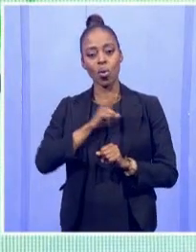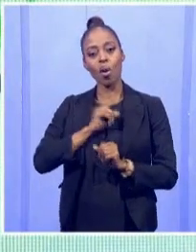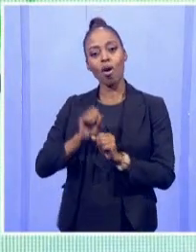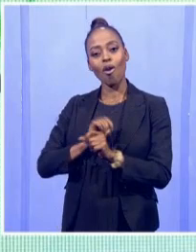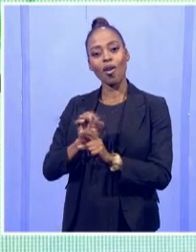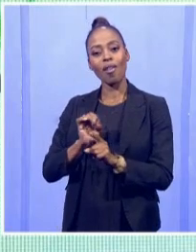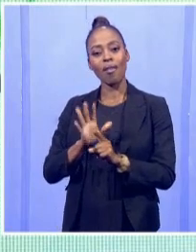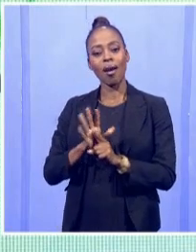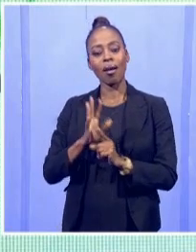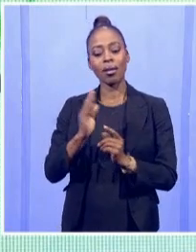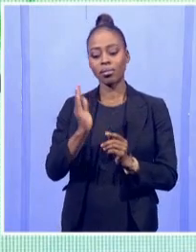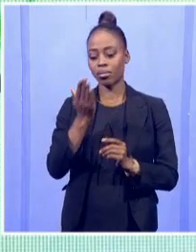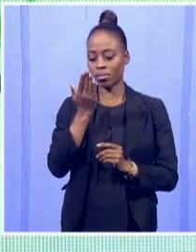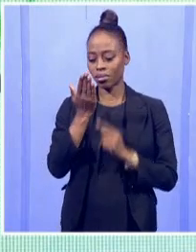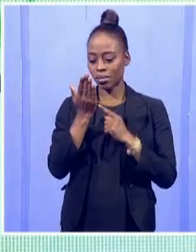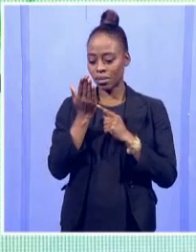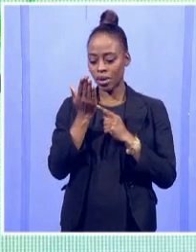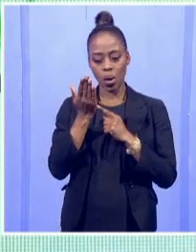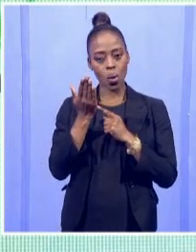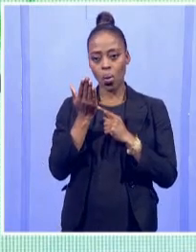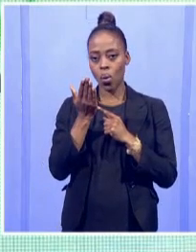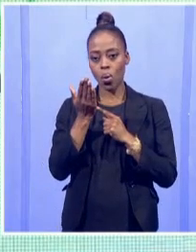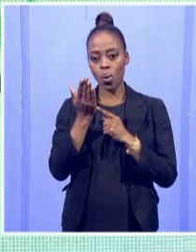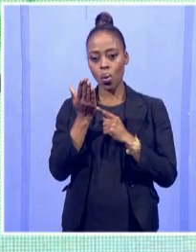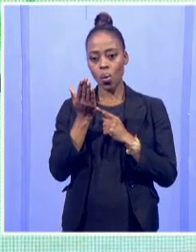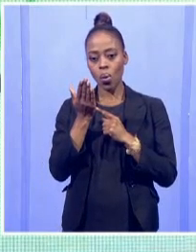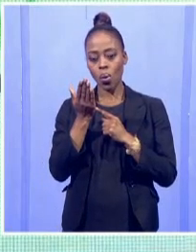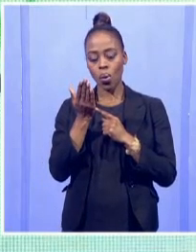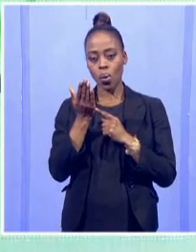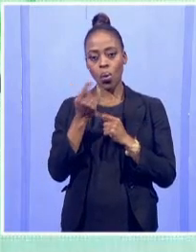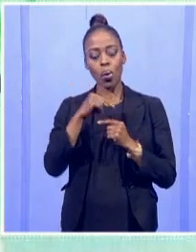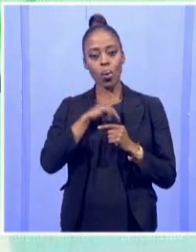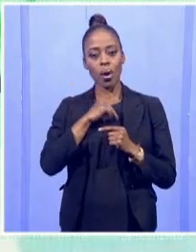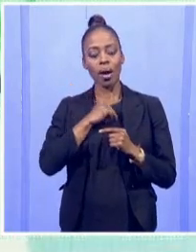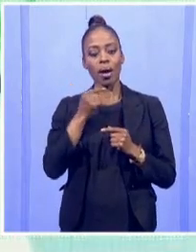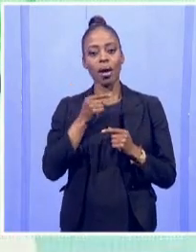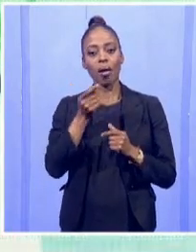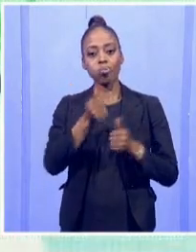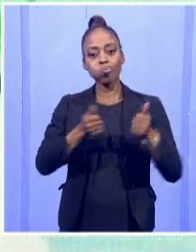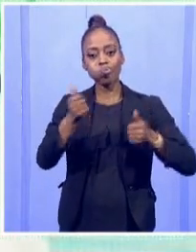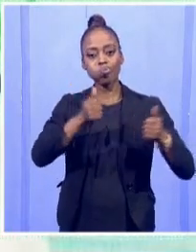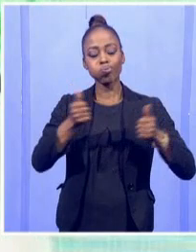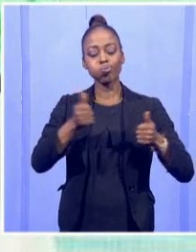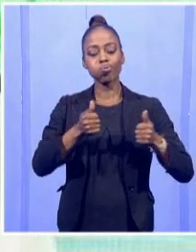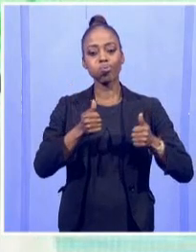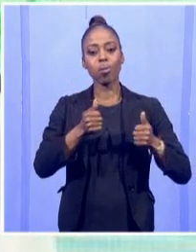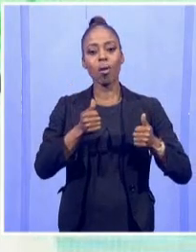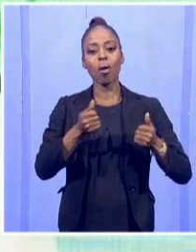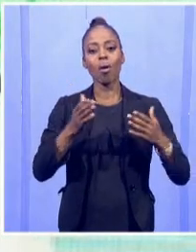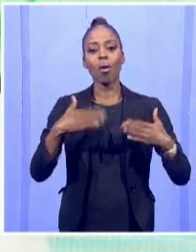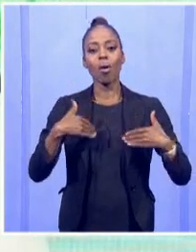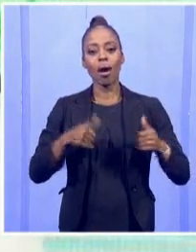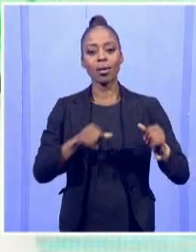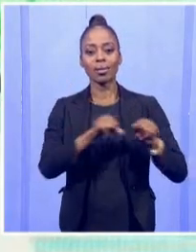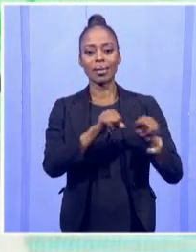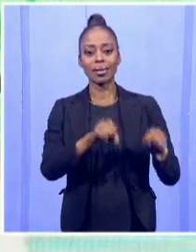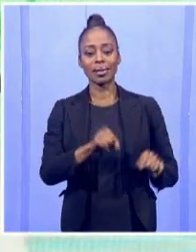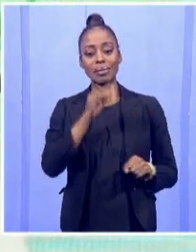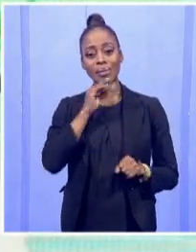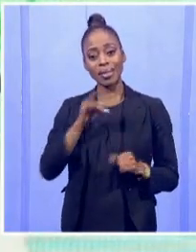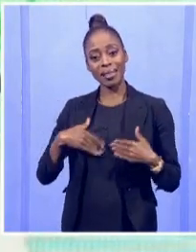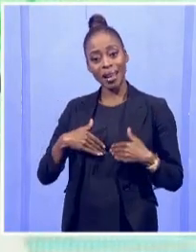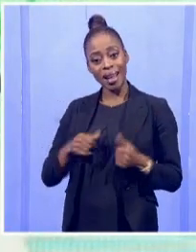reminded us as health authorities, we must not take for granted the health